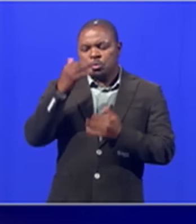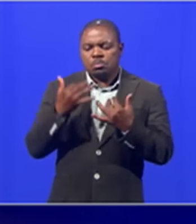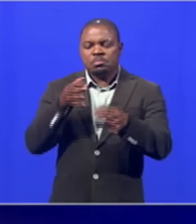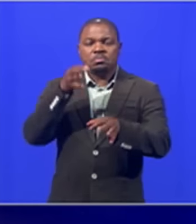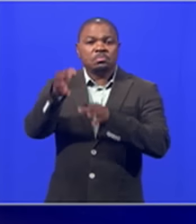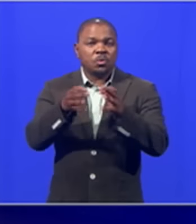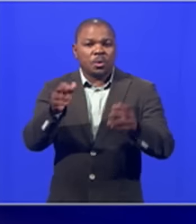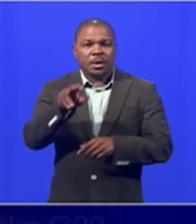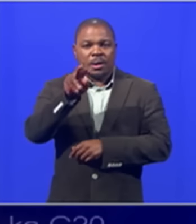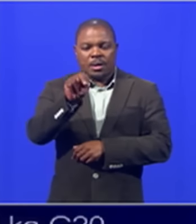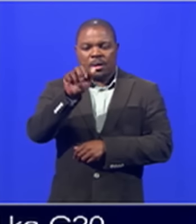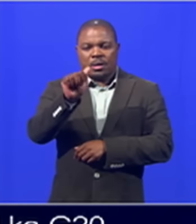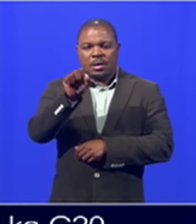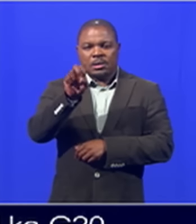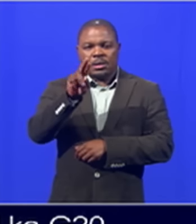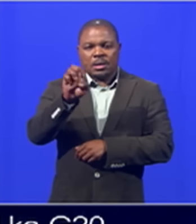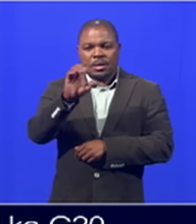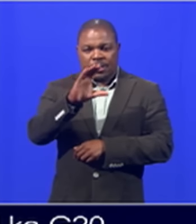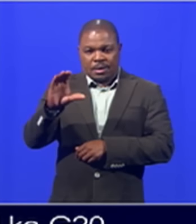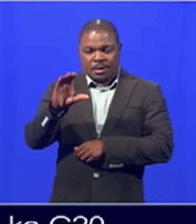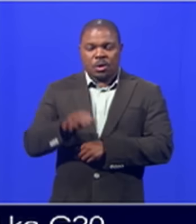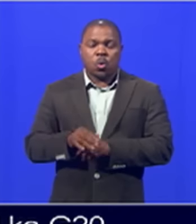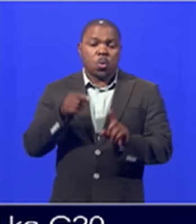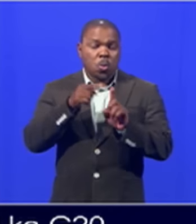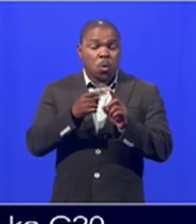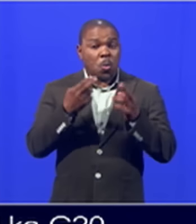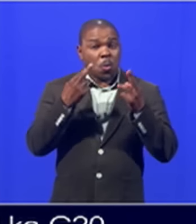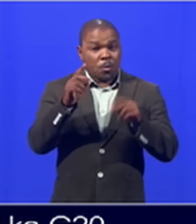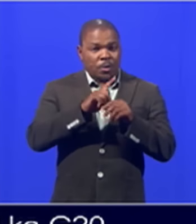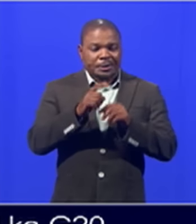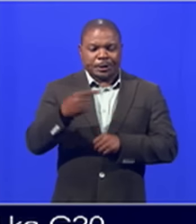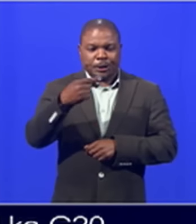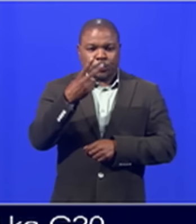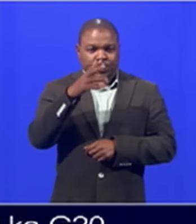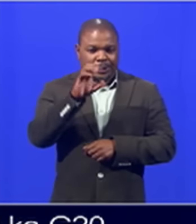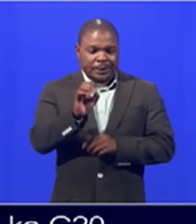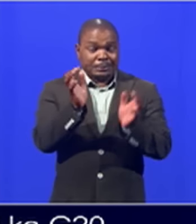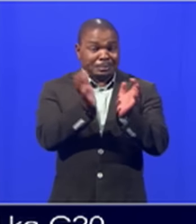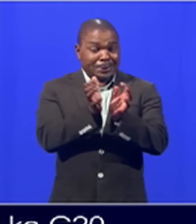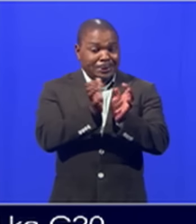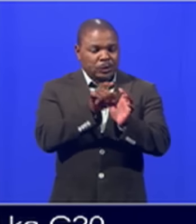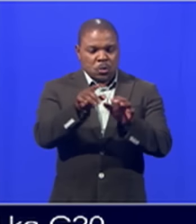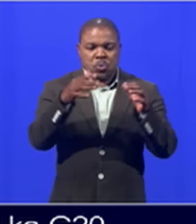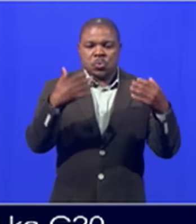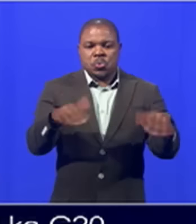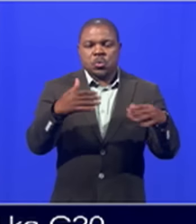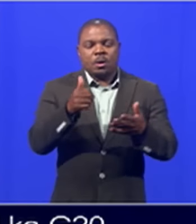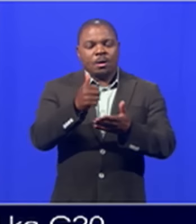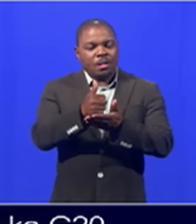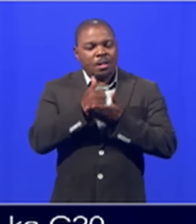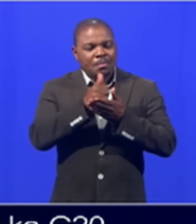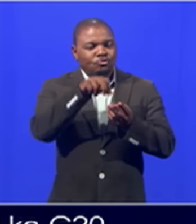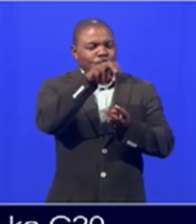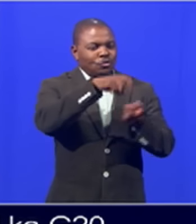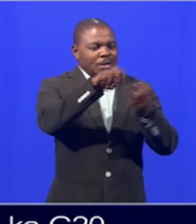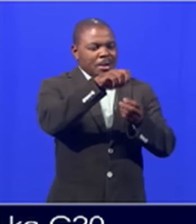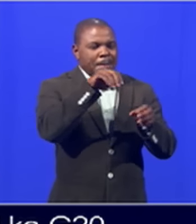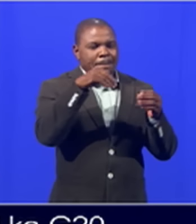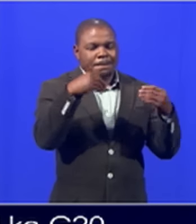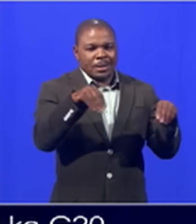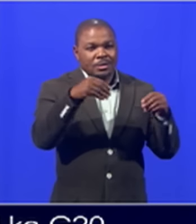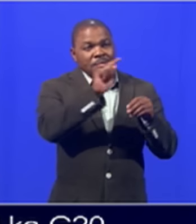kwa Nasrec Expo gore go na le tsholofelo ya gore kopanokgono ya G20 e tlile go ka ngokela bodiredi jwa bojanala diranta